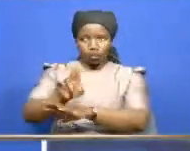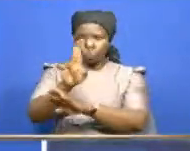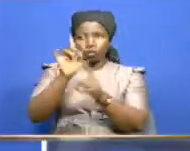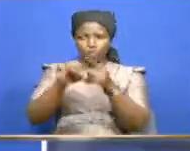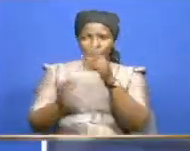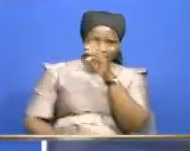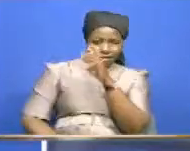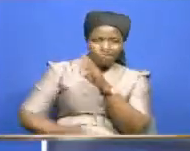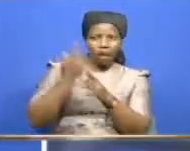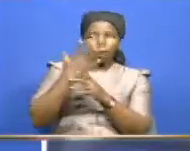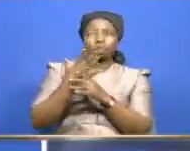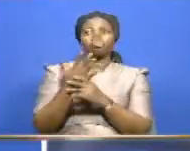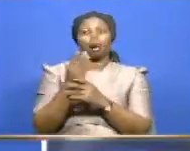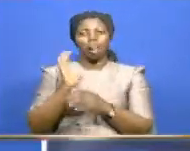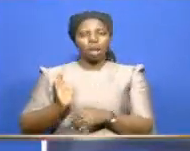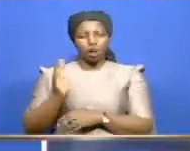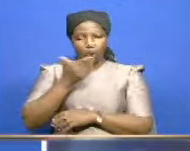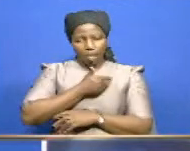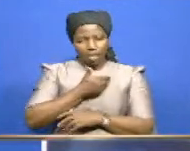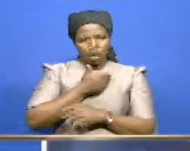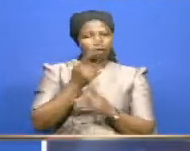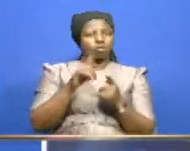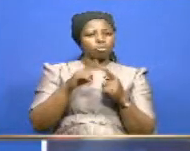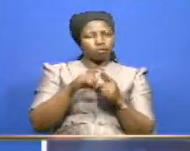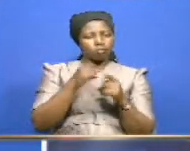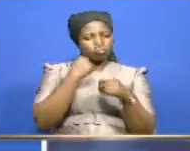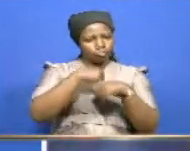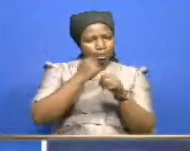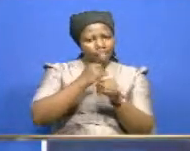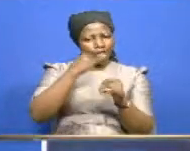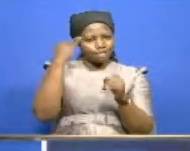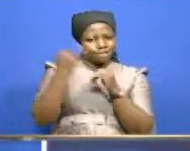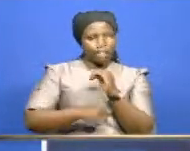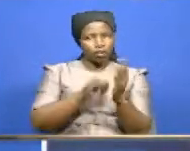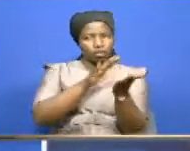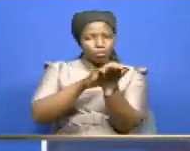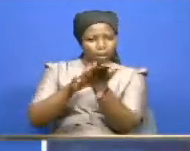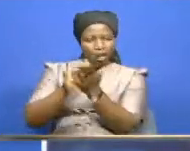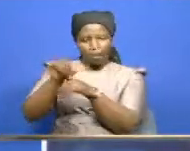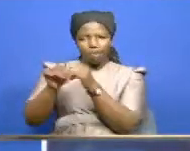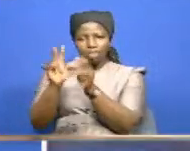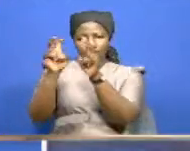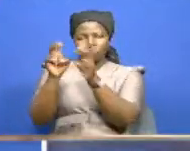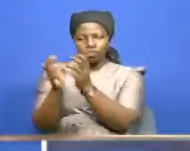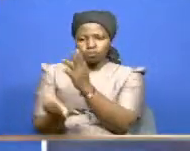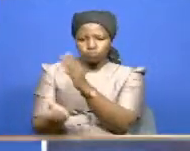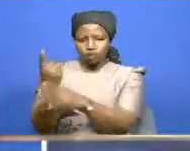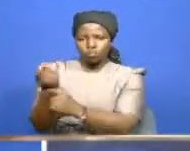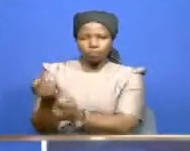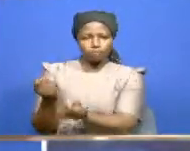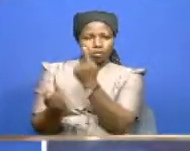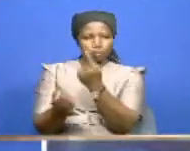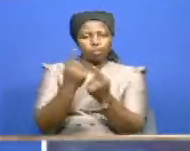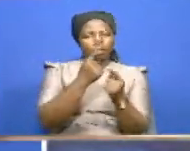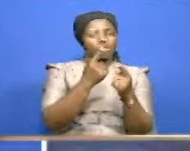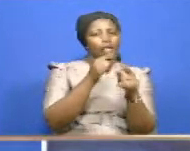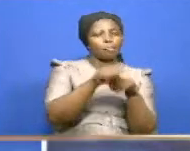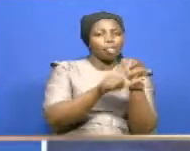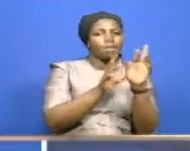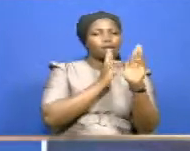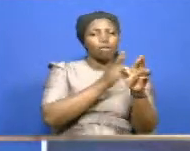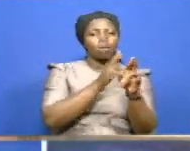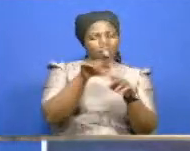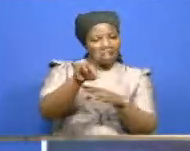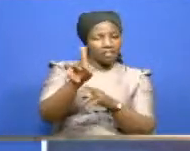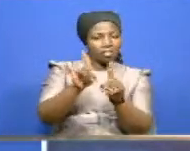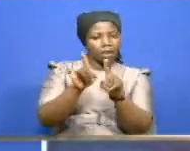a structured committee to take the final recommendation on the issues raised over the report. Yeye mwenyewe kama rais anaweza teua